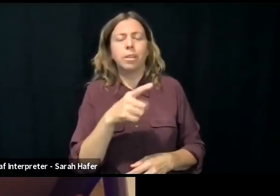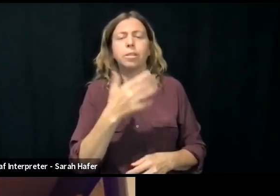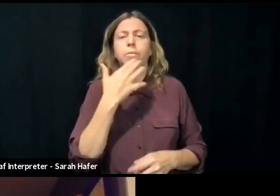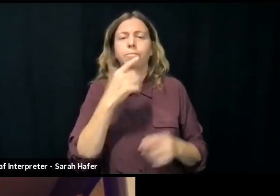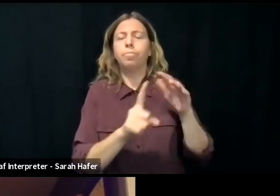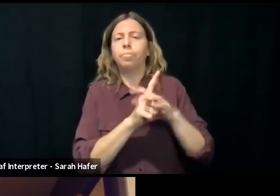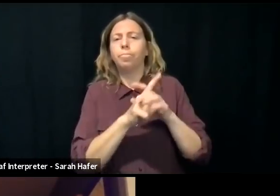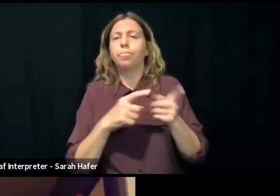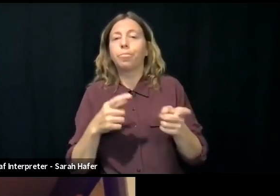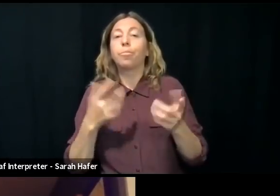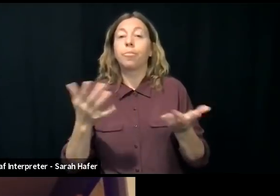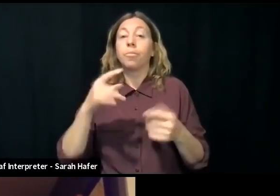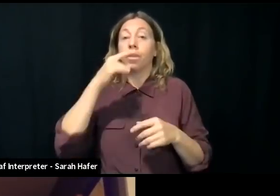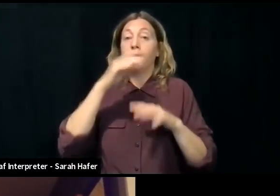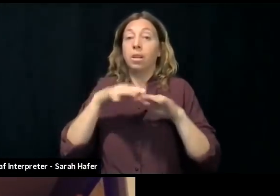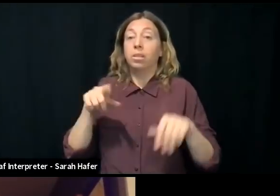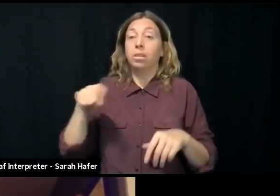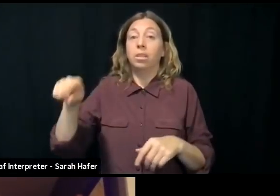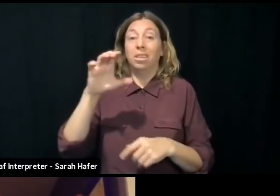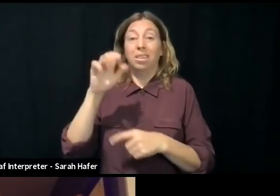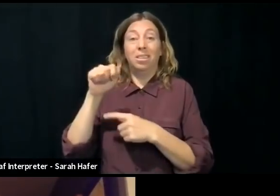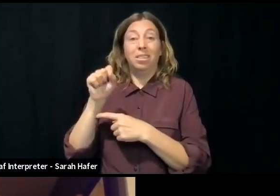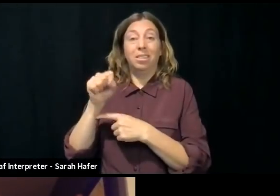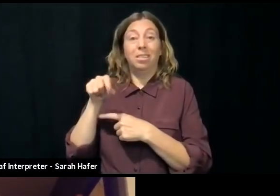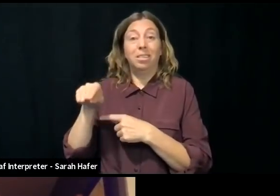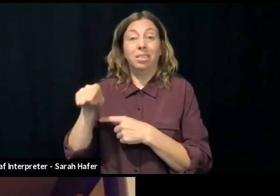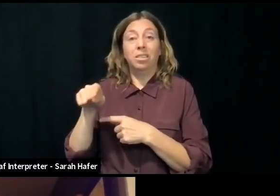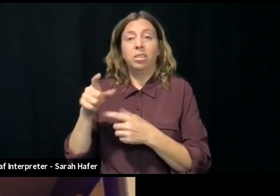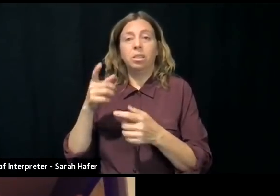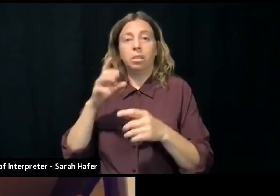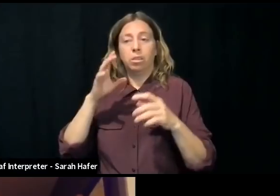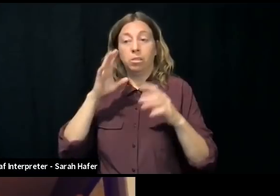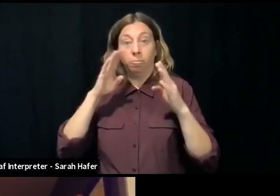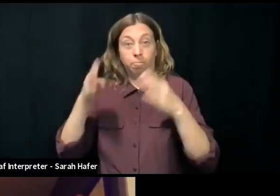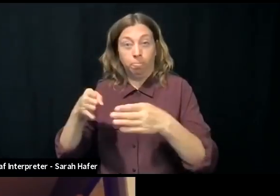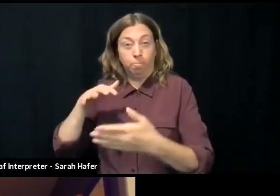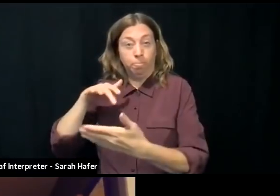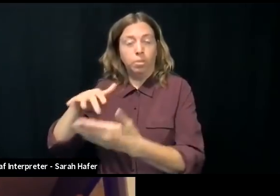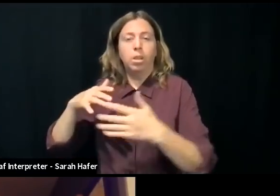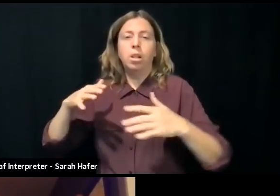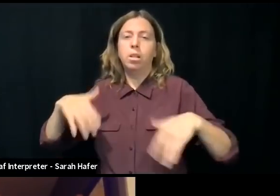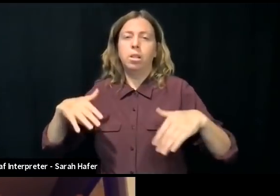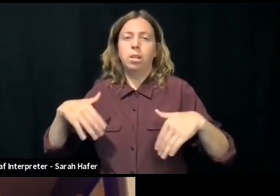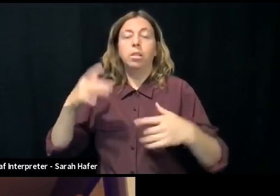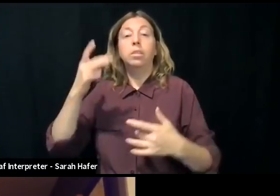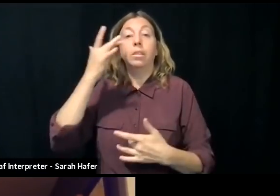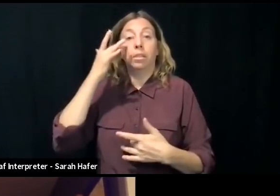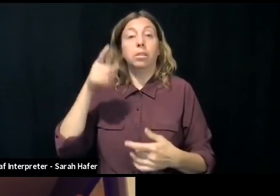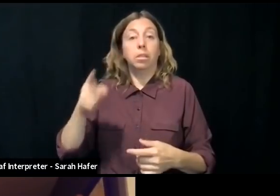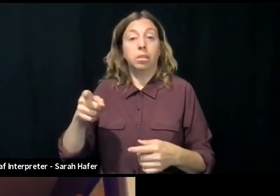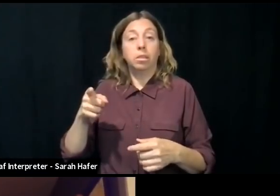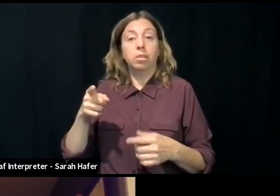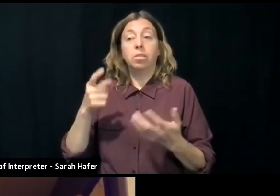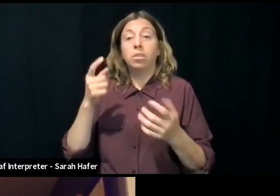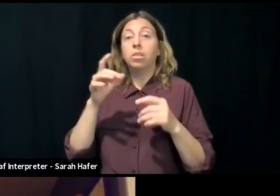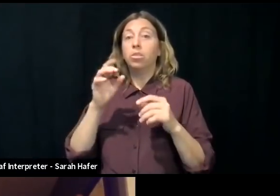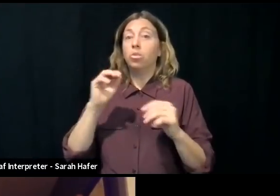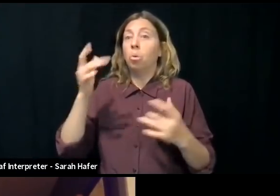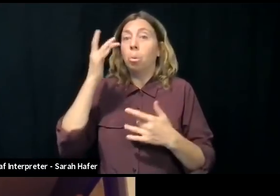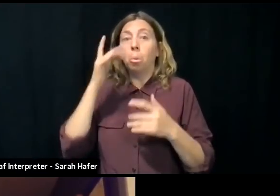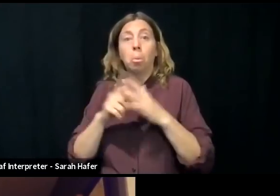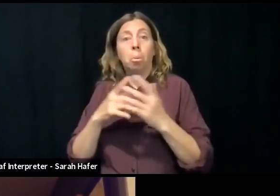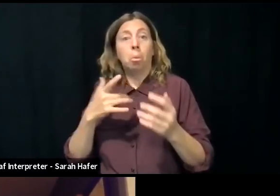don't focus on enough. Kids, they get the infection, then they're asymptomatic more frequently, but they